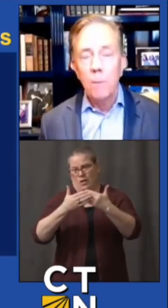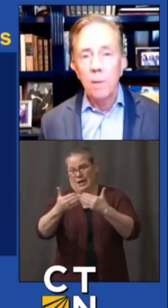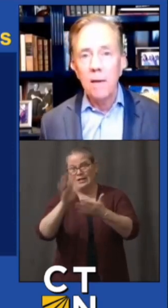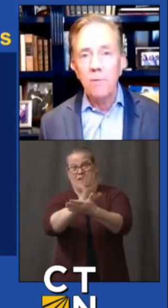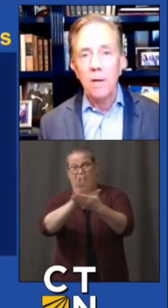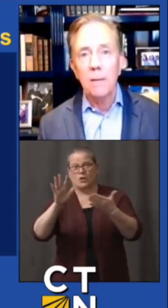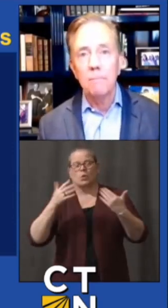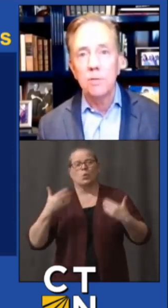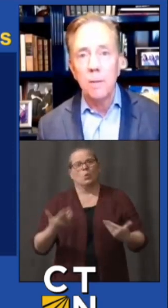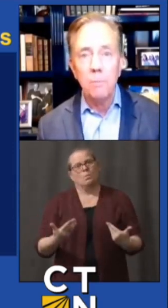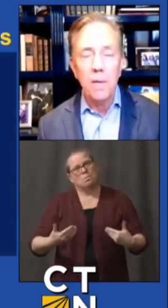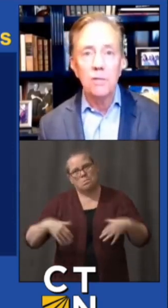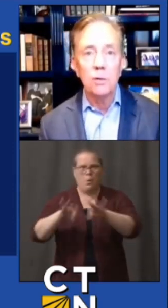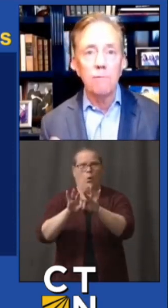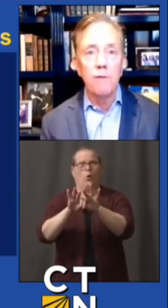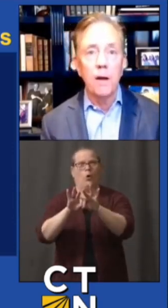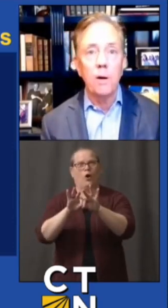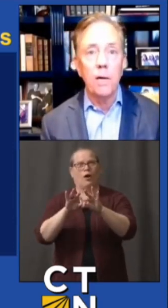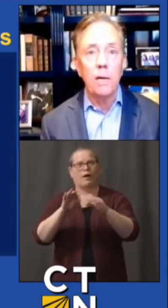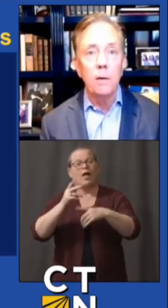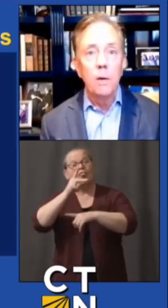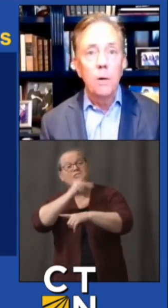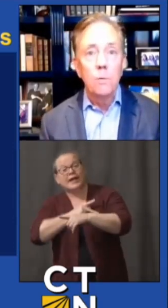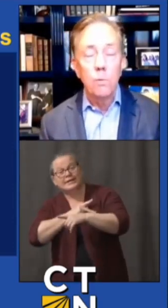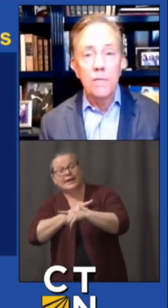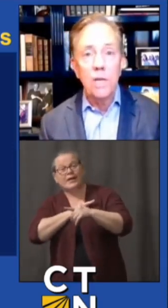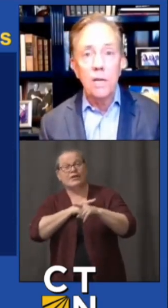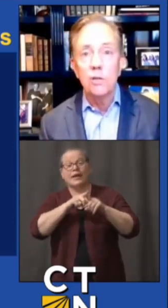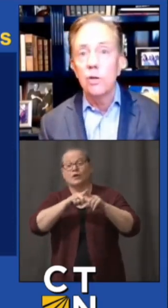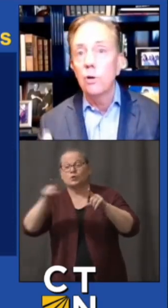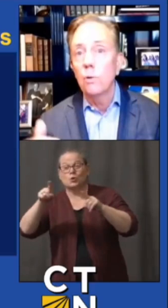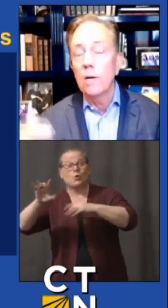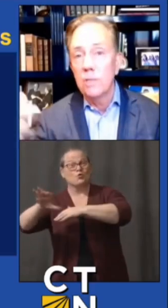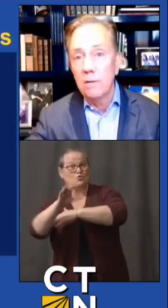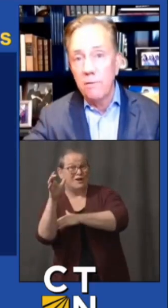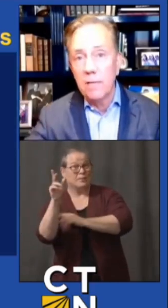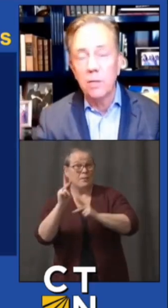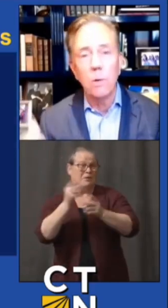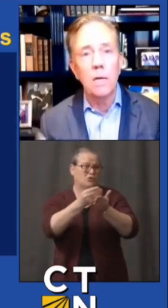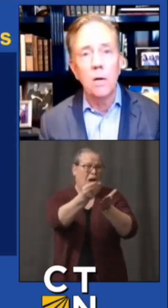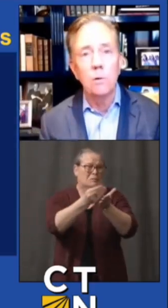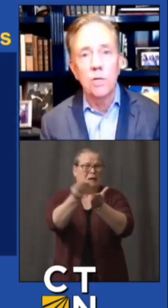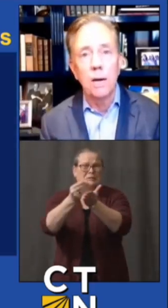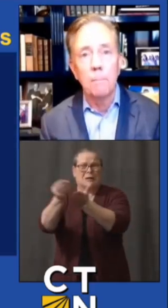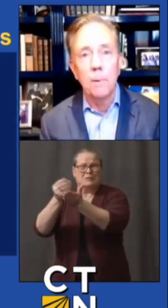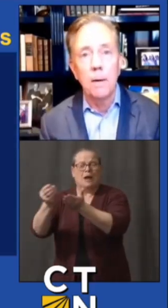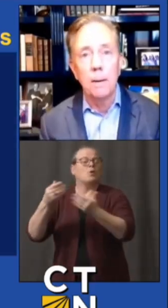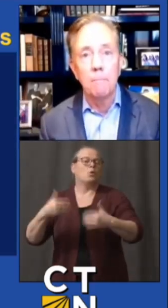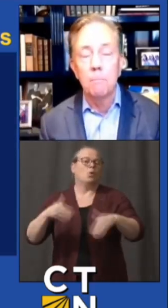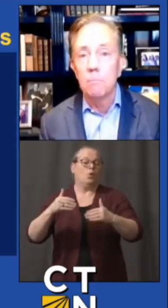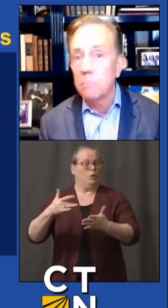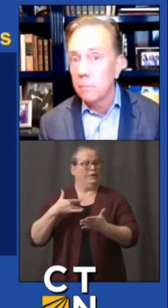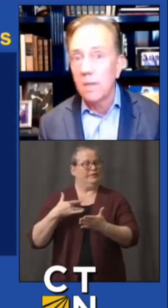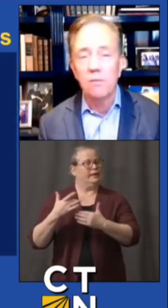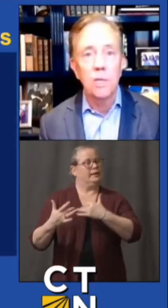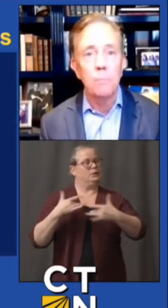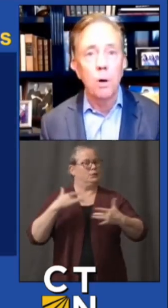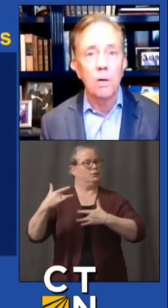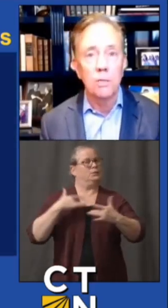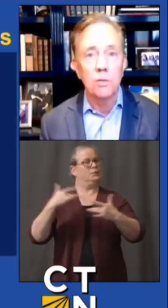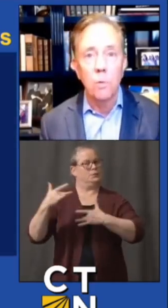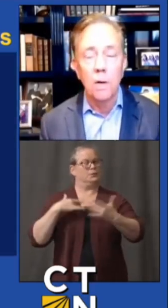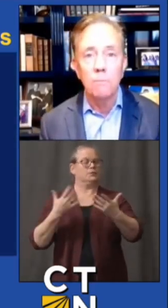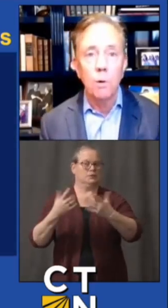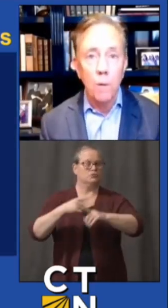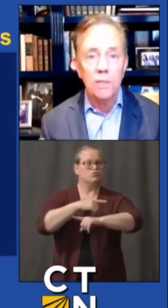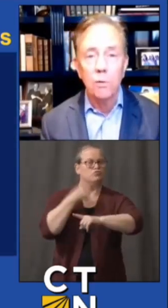We believe that some things are very risky to do as the infection rate goes up. Obviously, bars